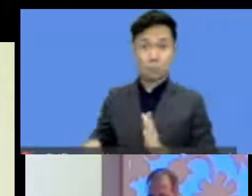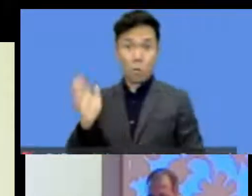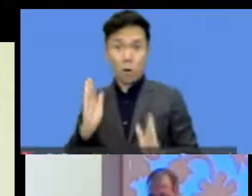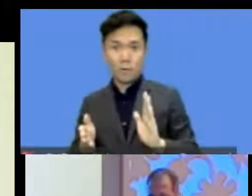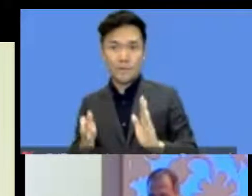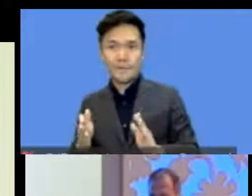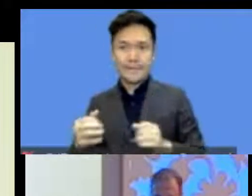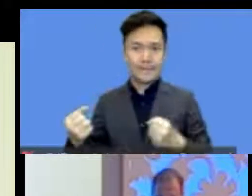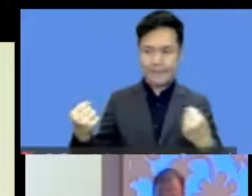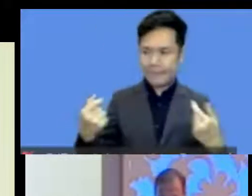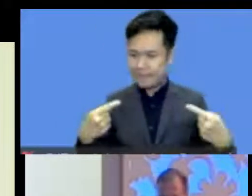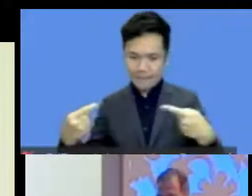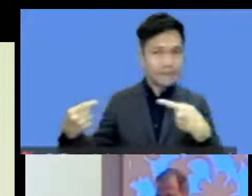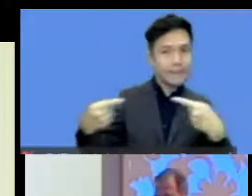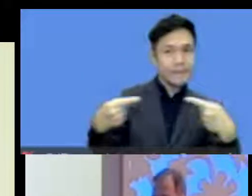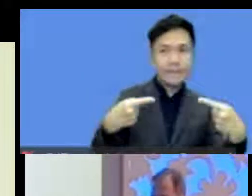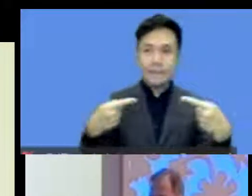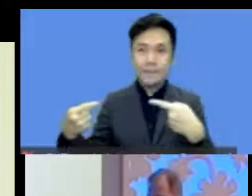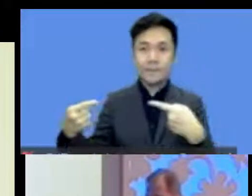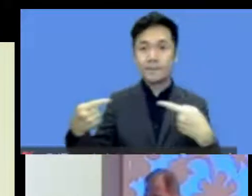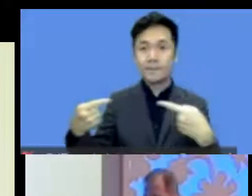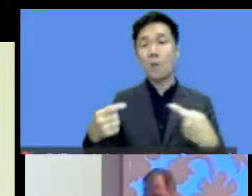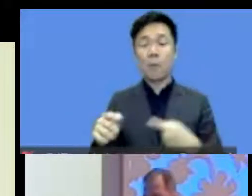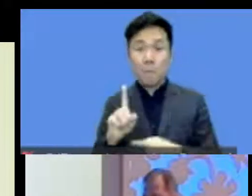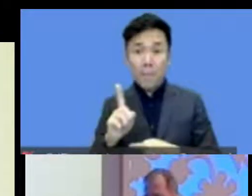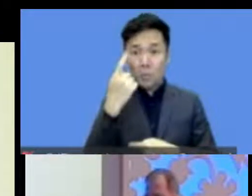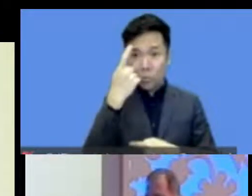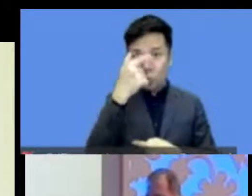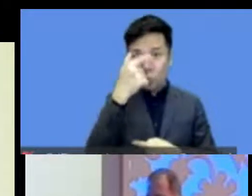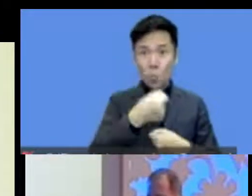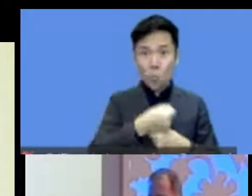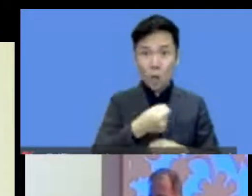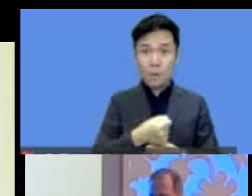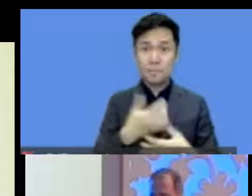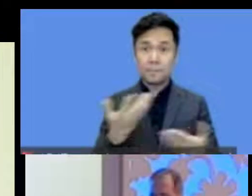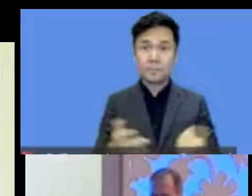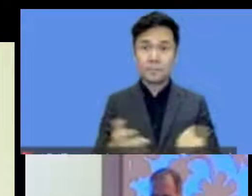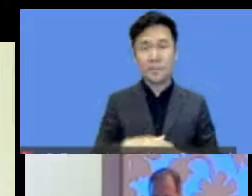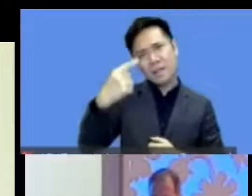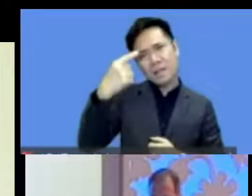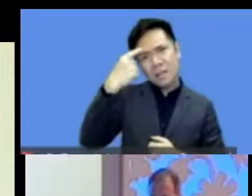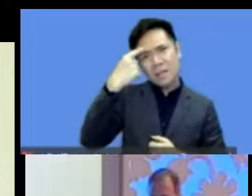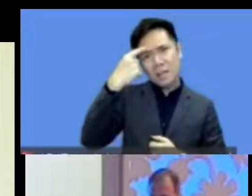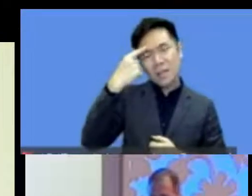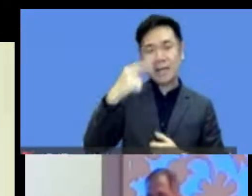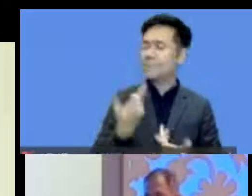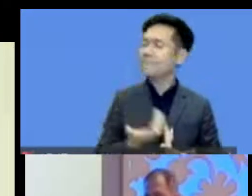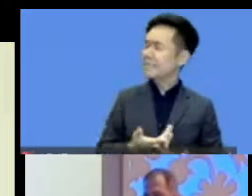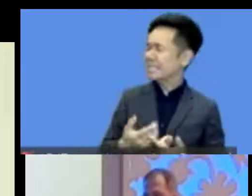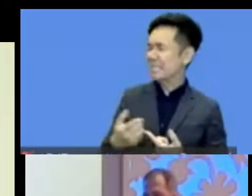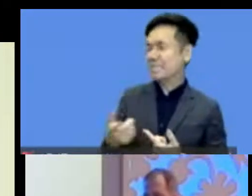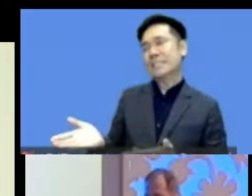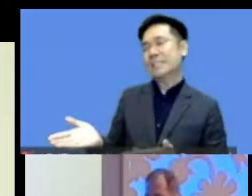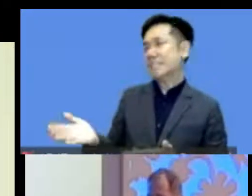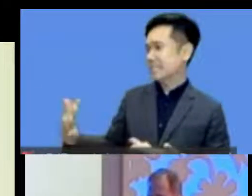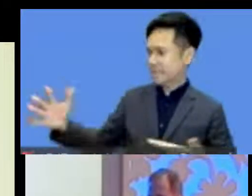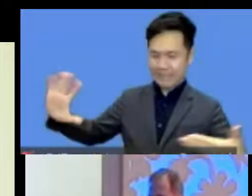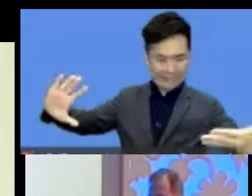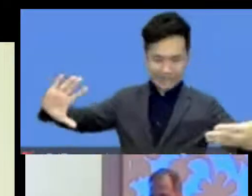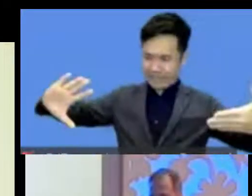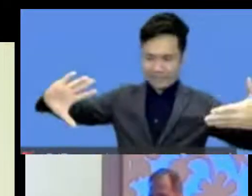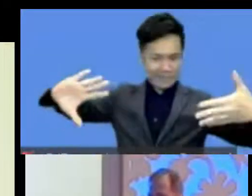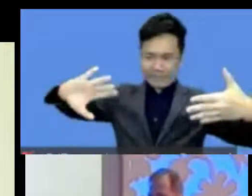centuries. But when the market demands such, there is no other option than to embrace it. And yes, we are embracing